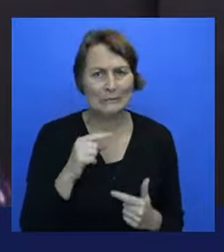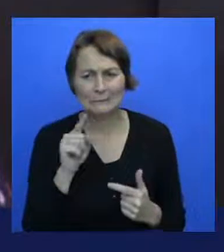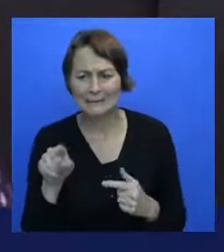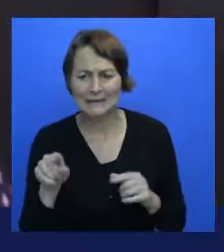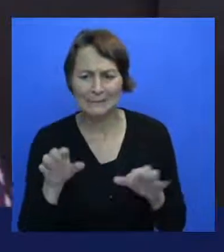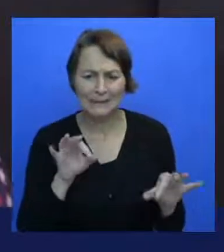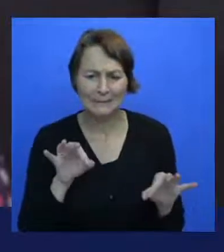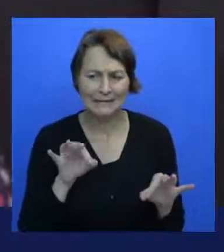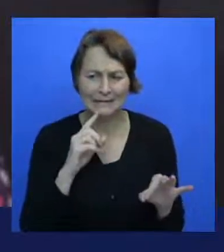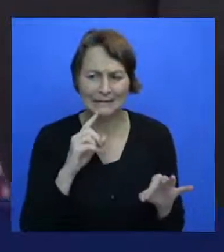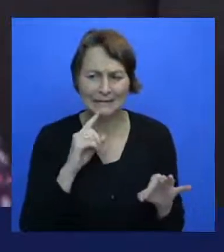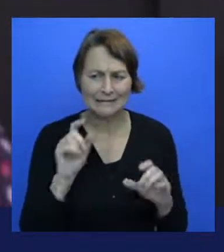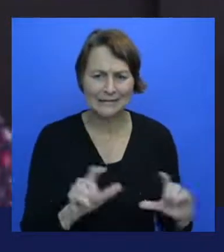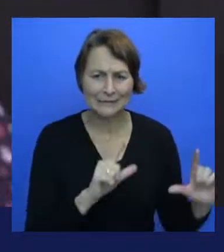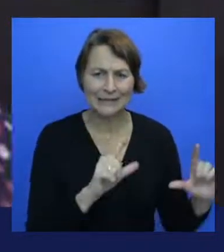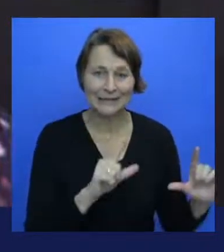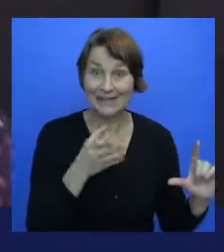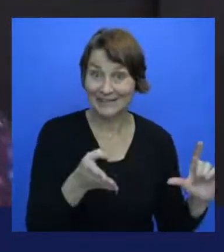this one.